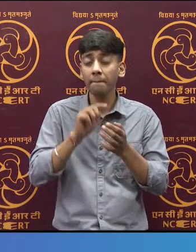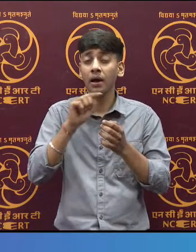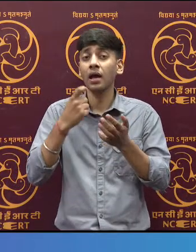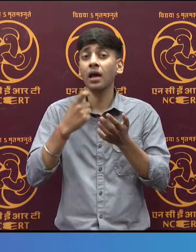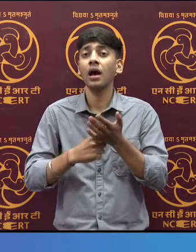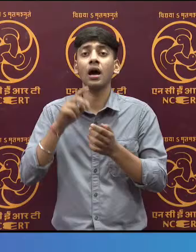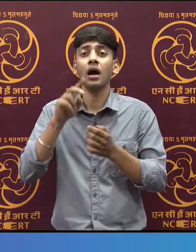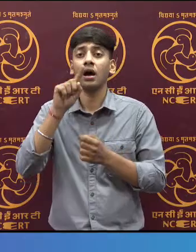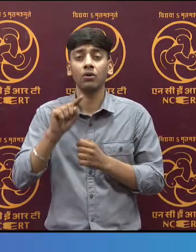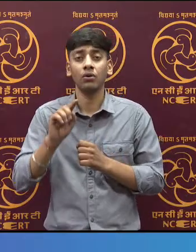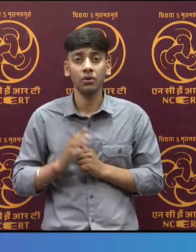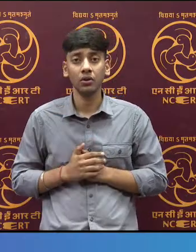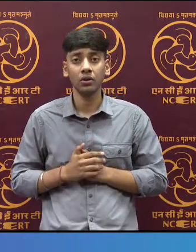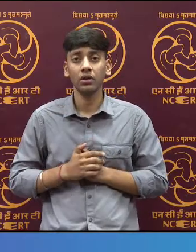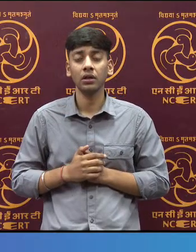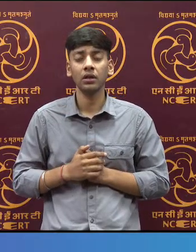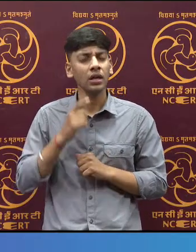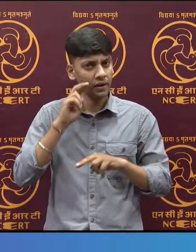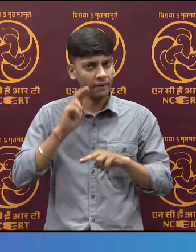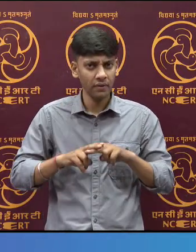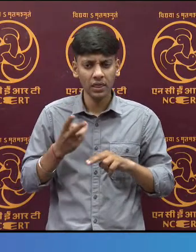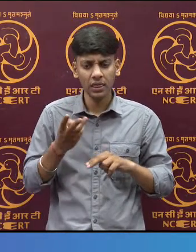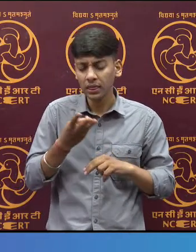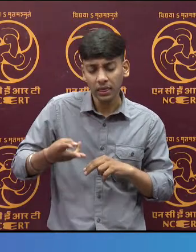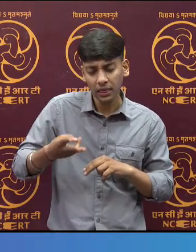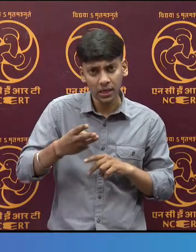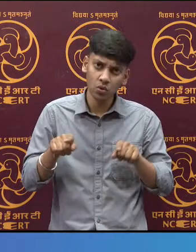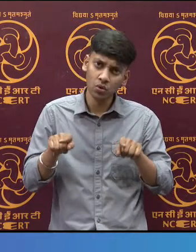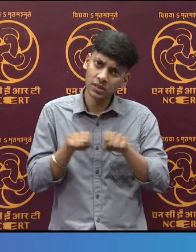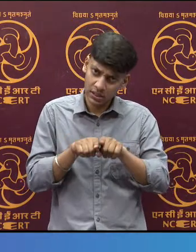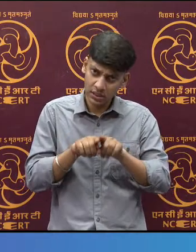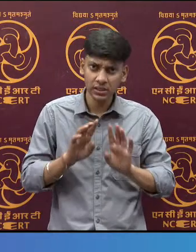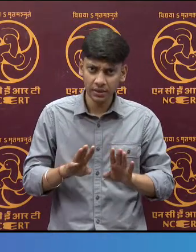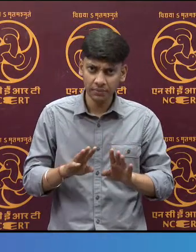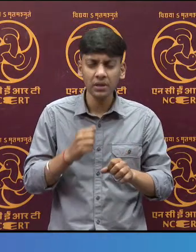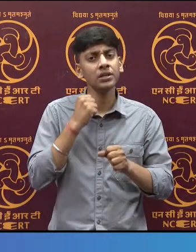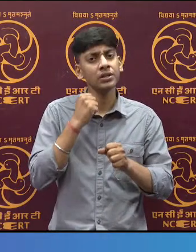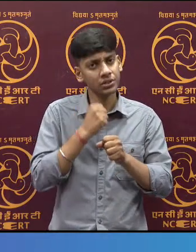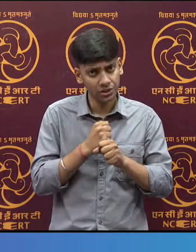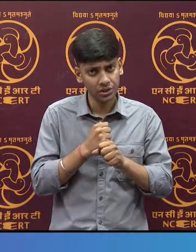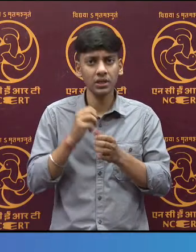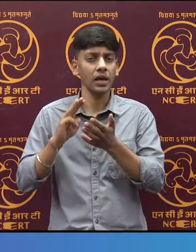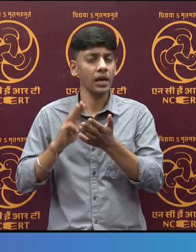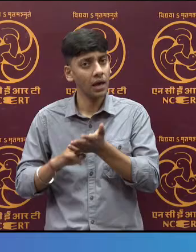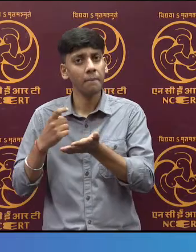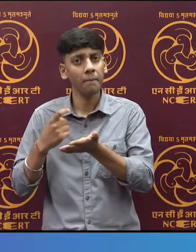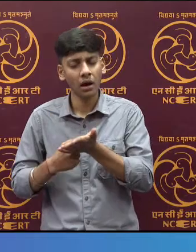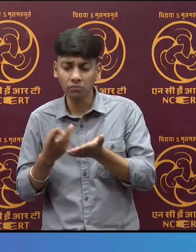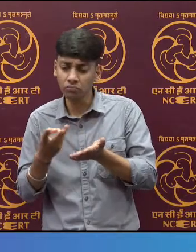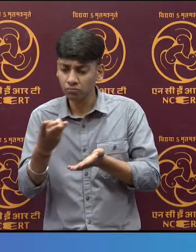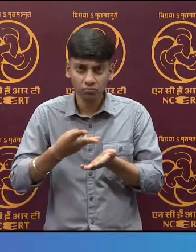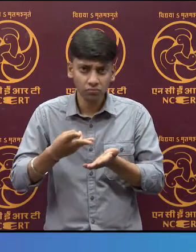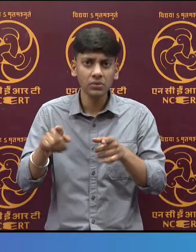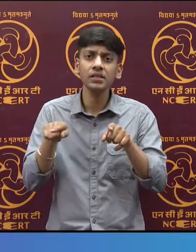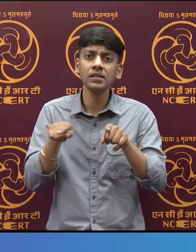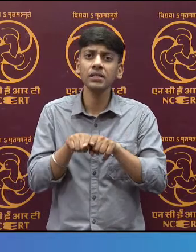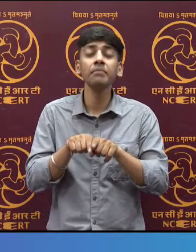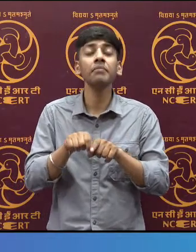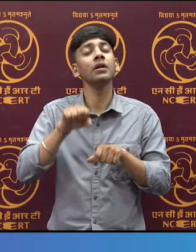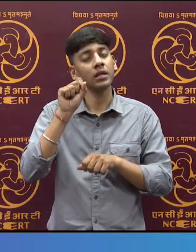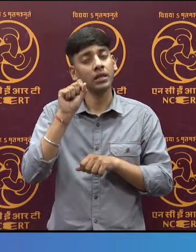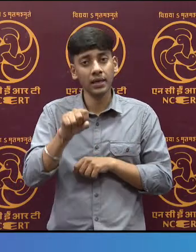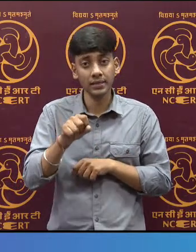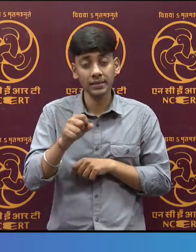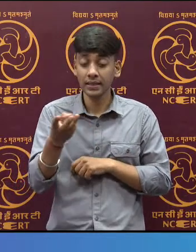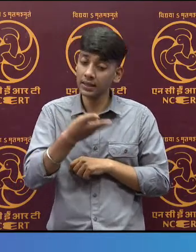square. So, are all the three values constant here? Capital G, m and R, are all these three constant? Yes,